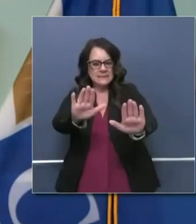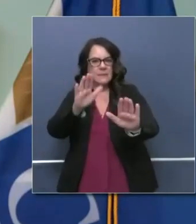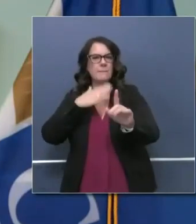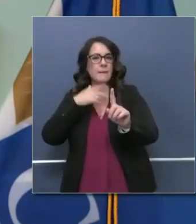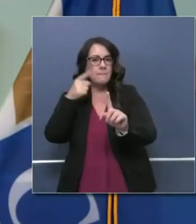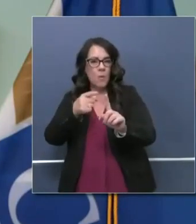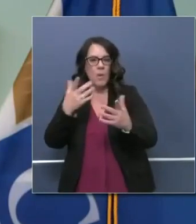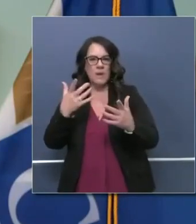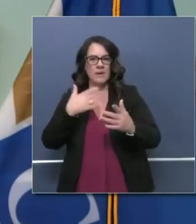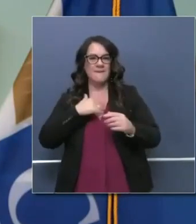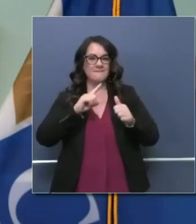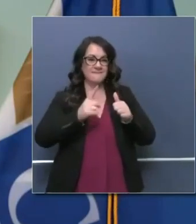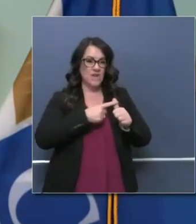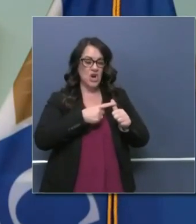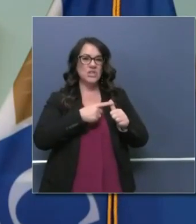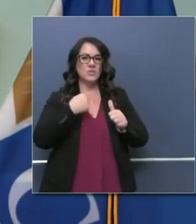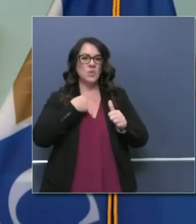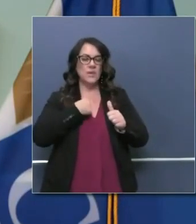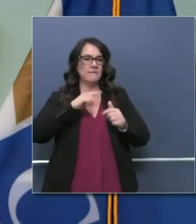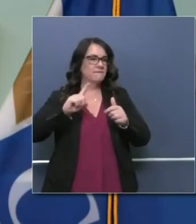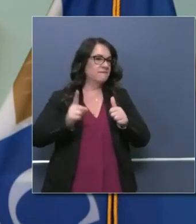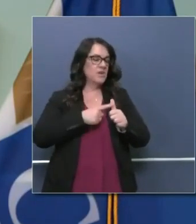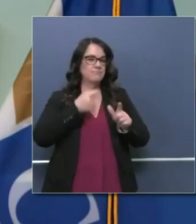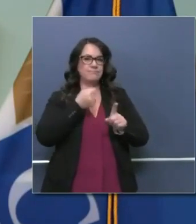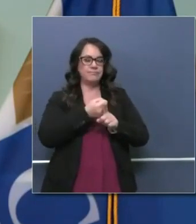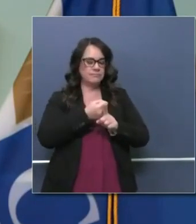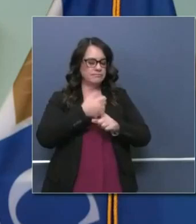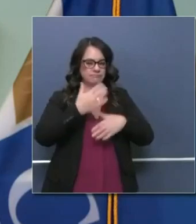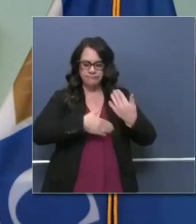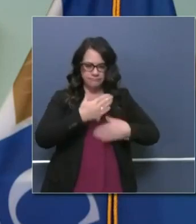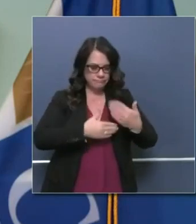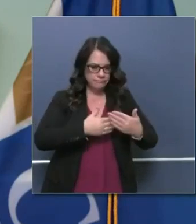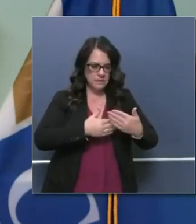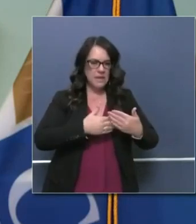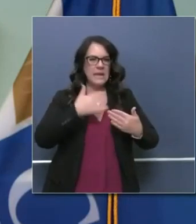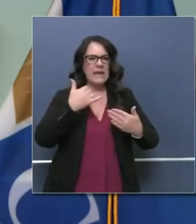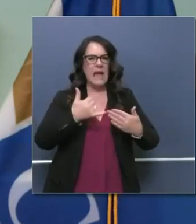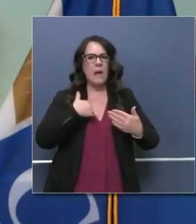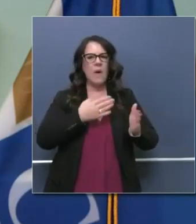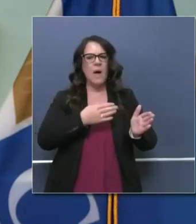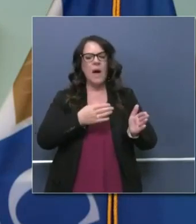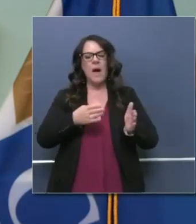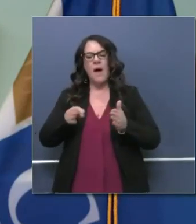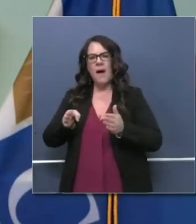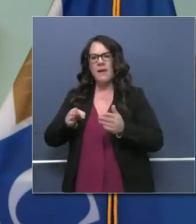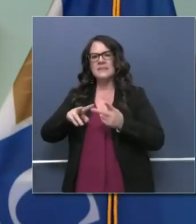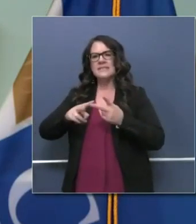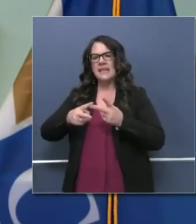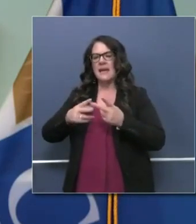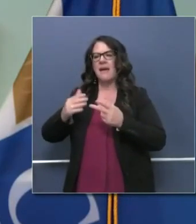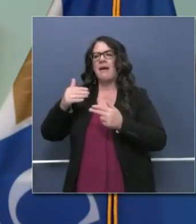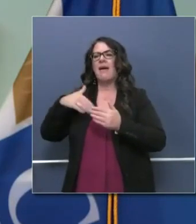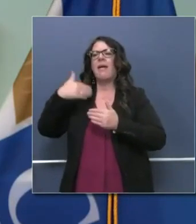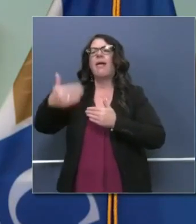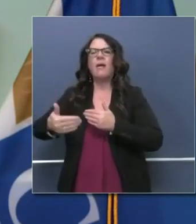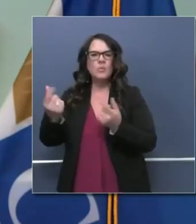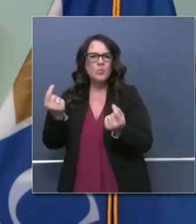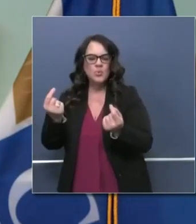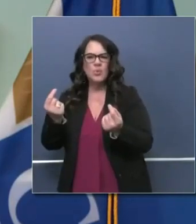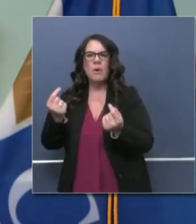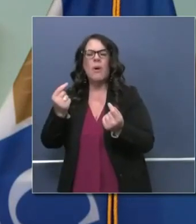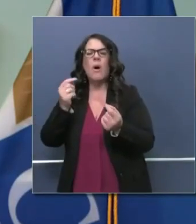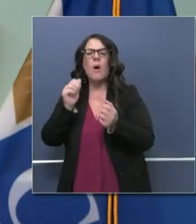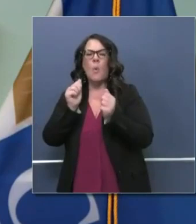the next phase this week. End of the week with modifications, we will allow retail to